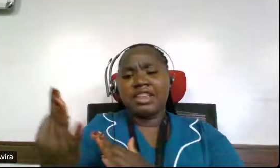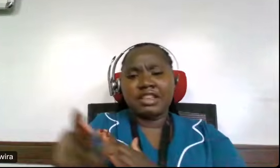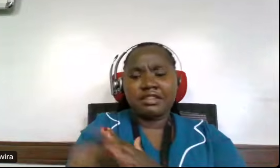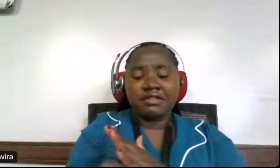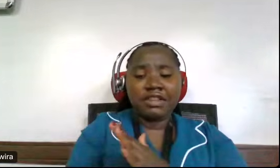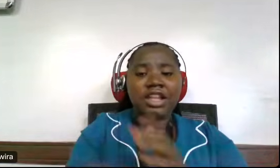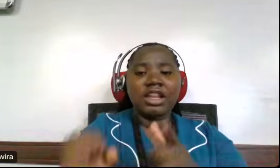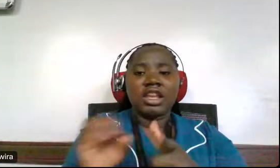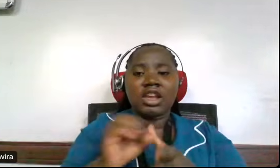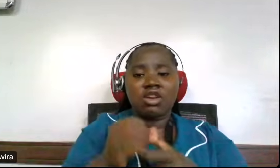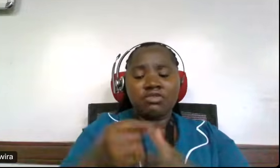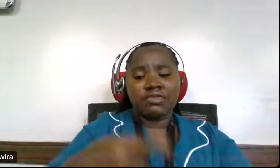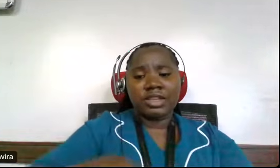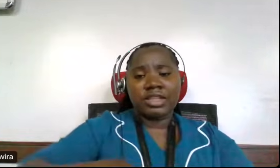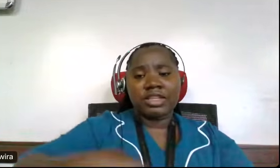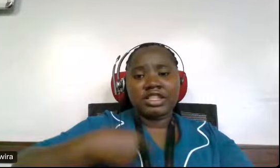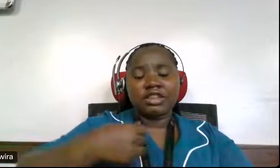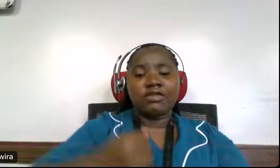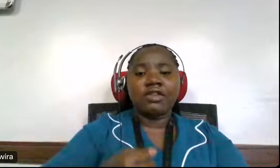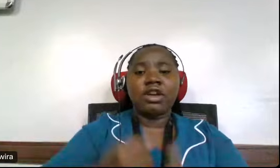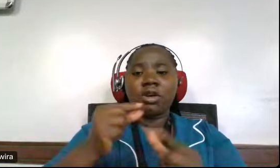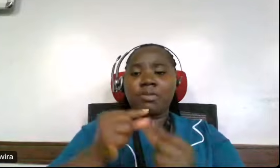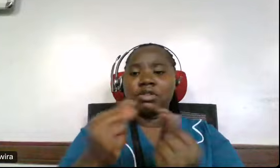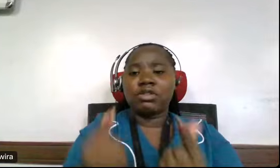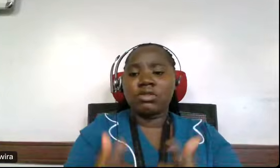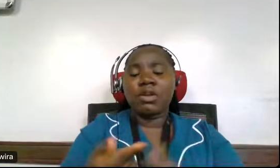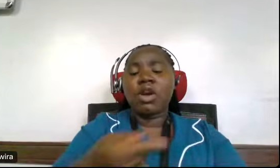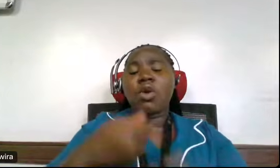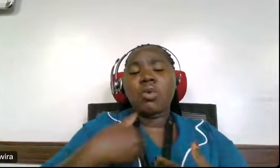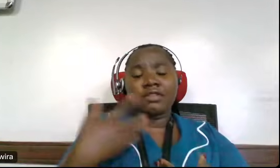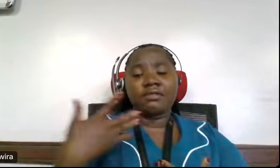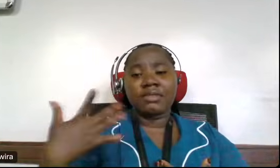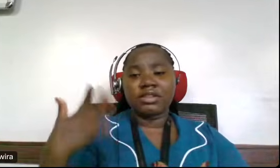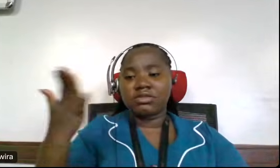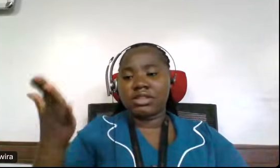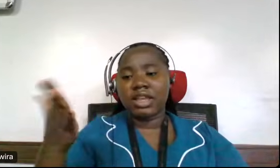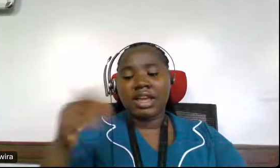self-help groups returns. We have material on that on KRA